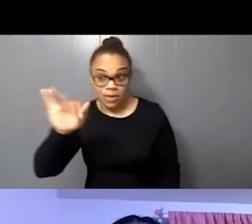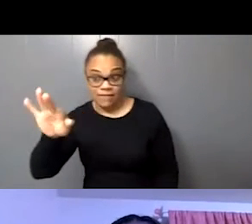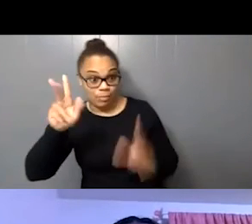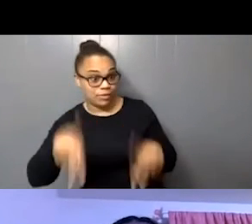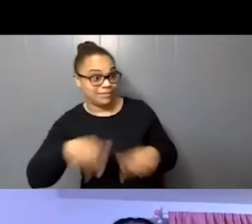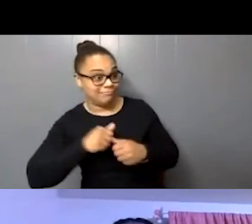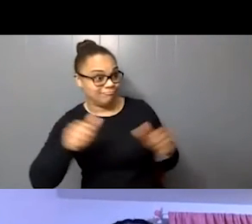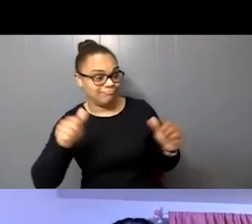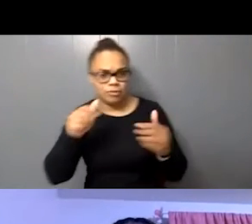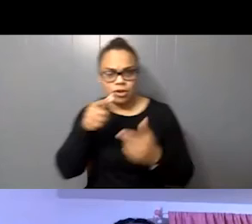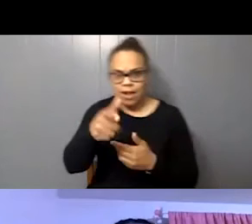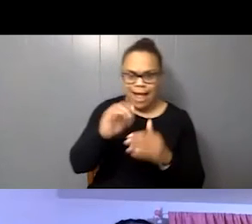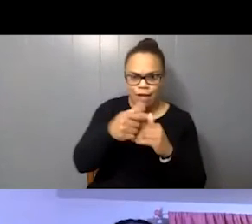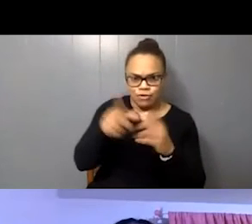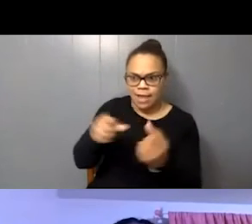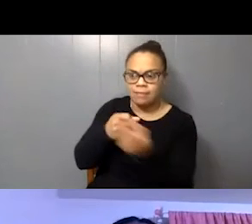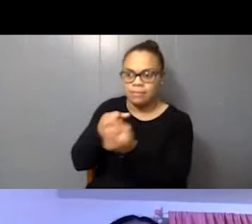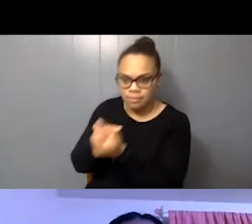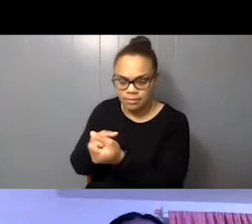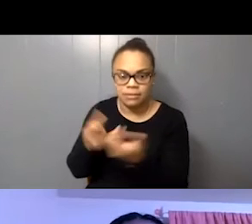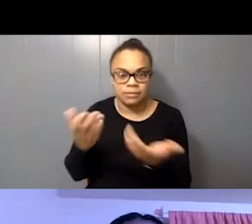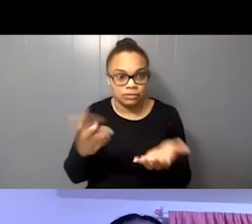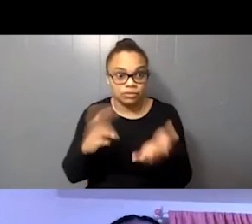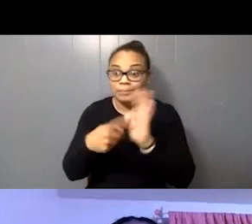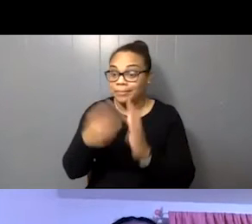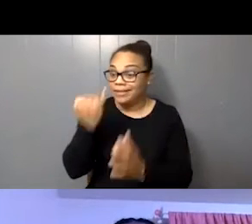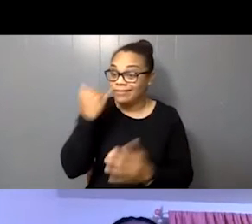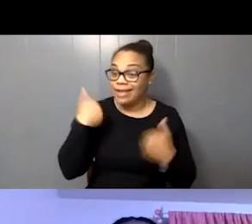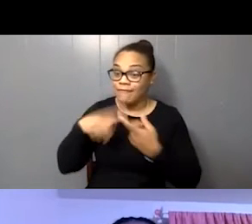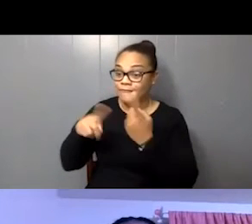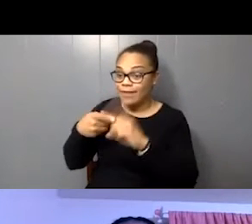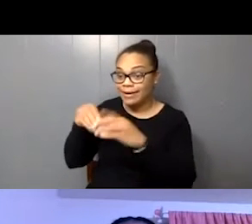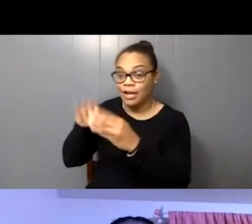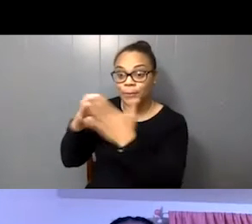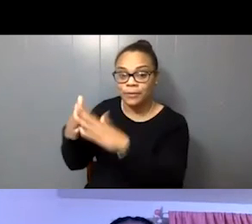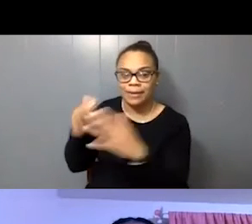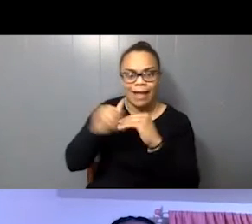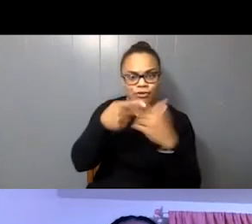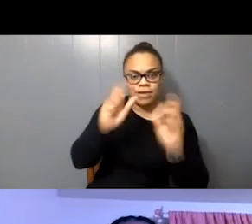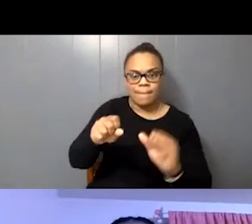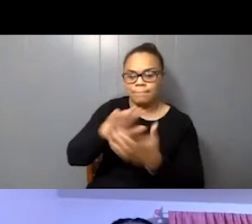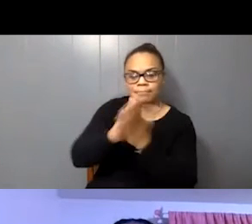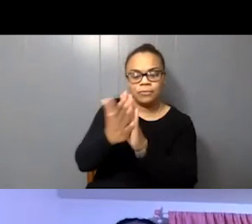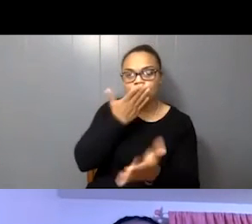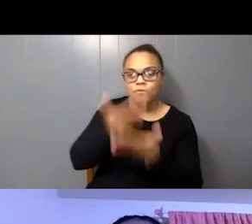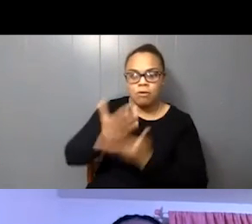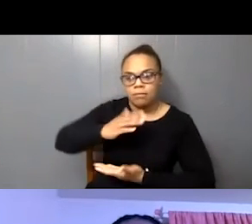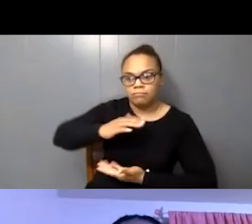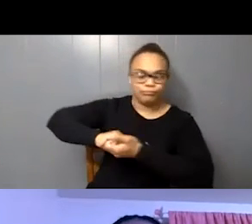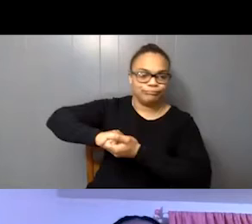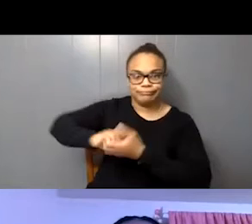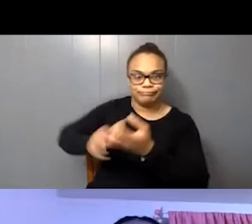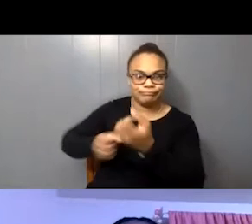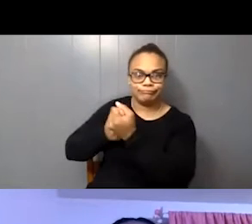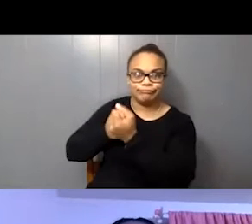steps an ally can take to be supportive to their friend who's in the community, and how to find a balance between being that supportive